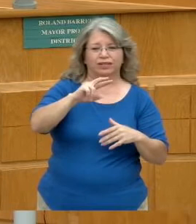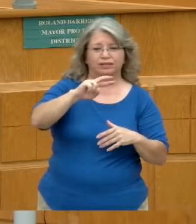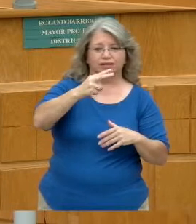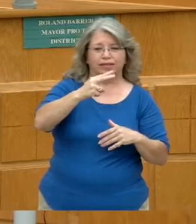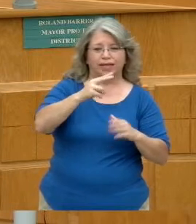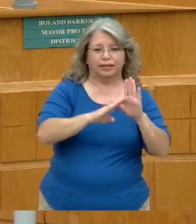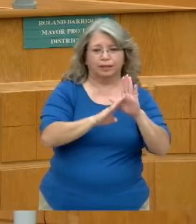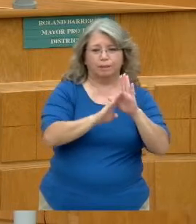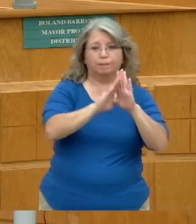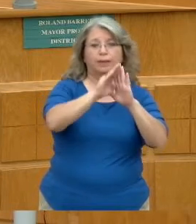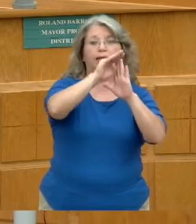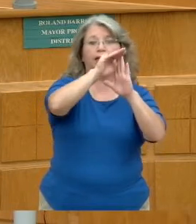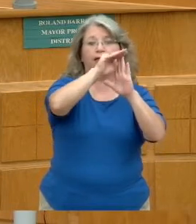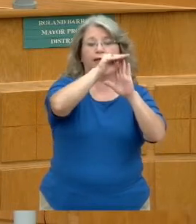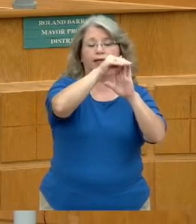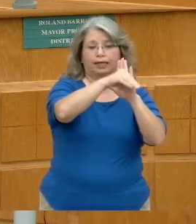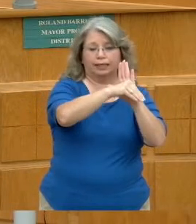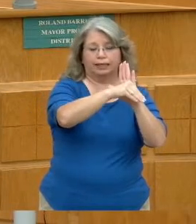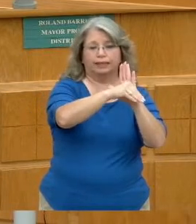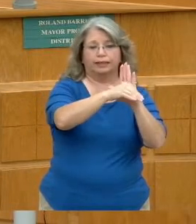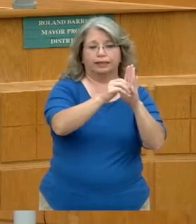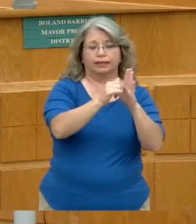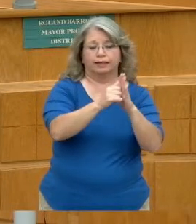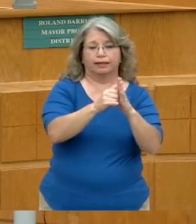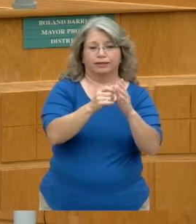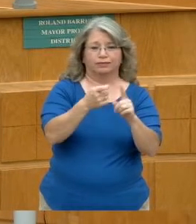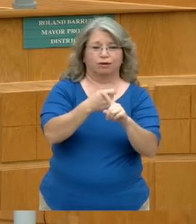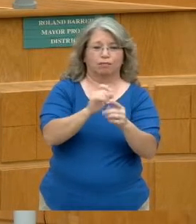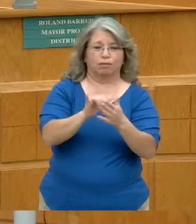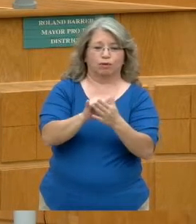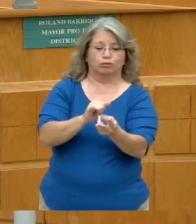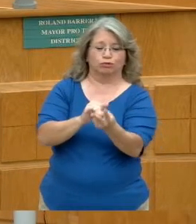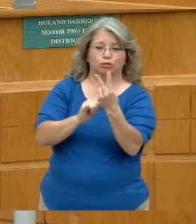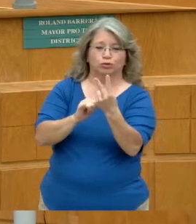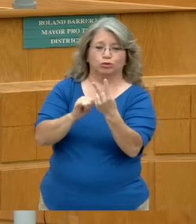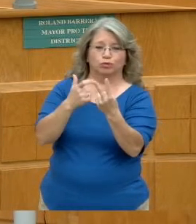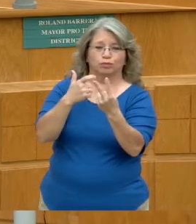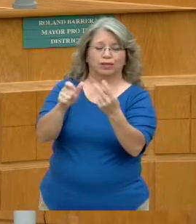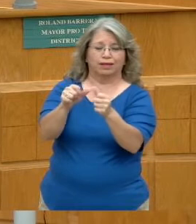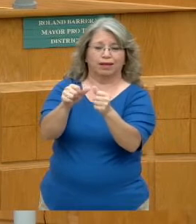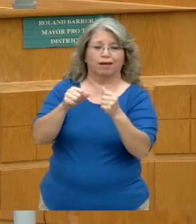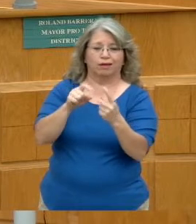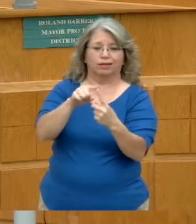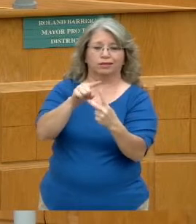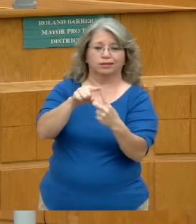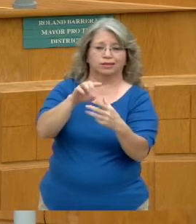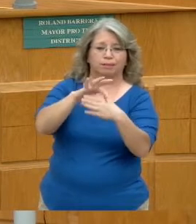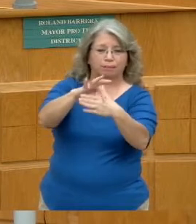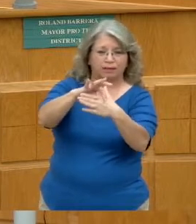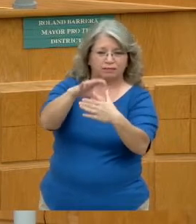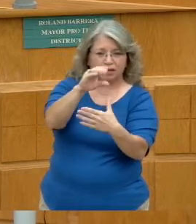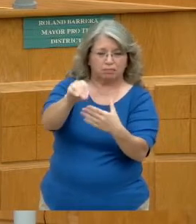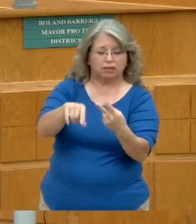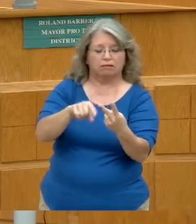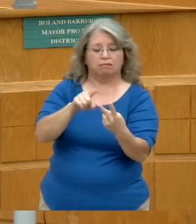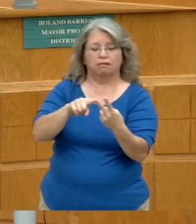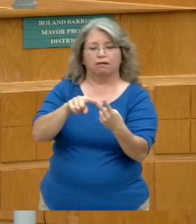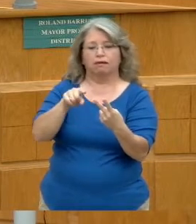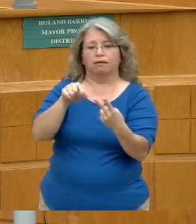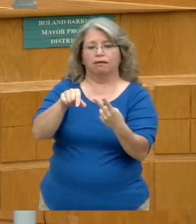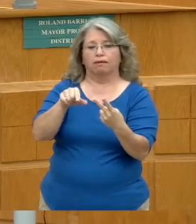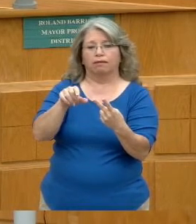two outbreak areas, our beef processing plant and 2 transitional housing